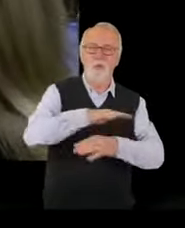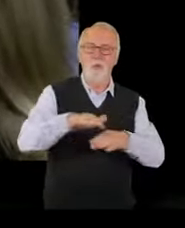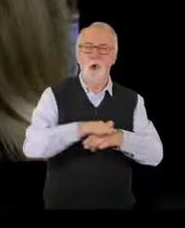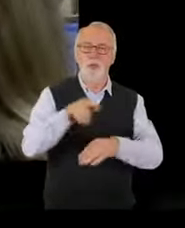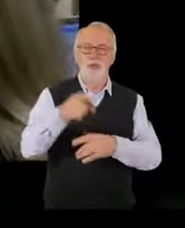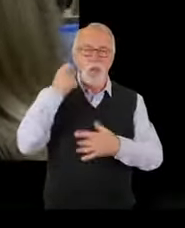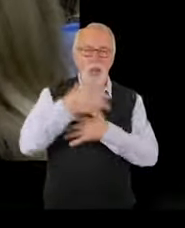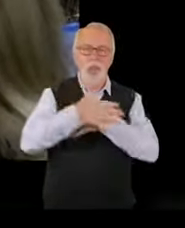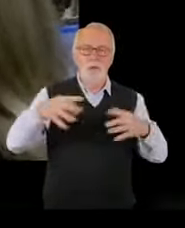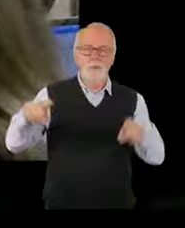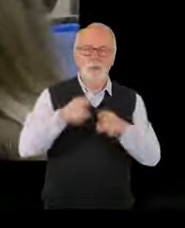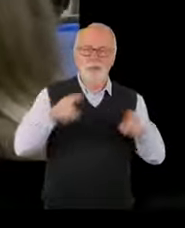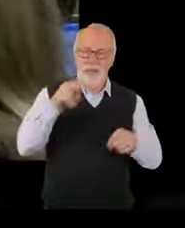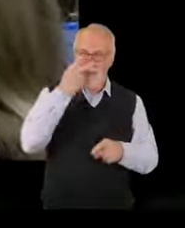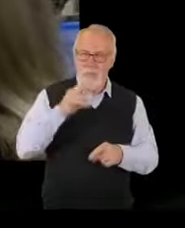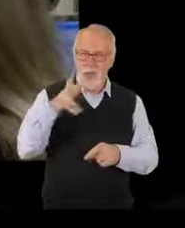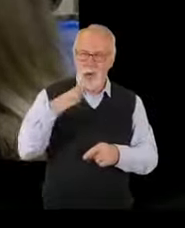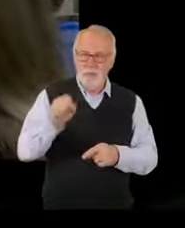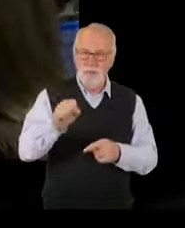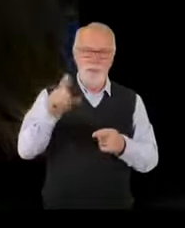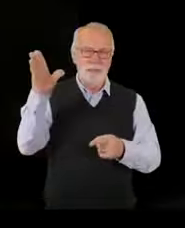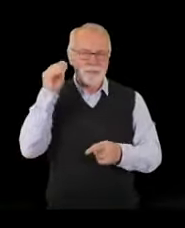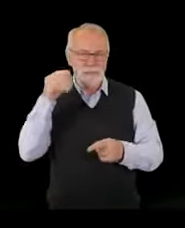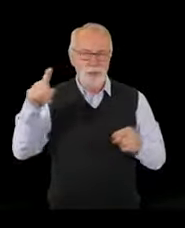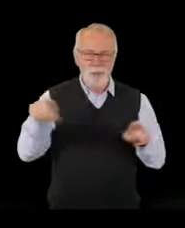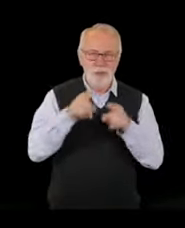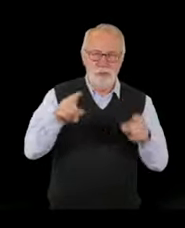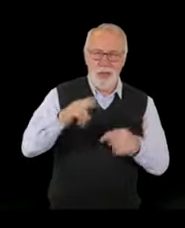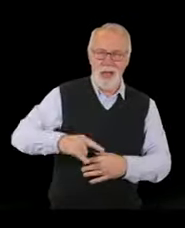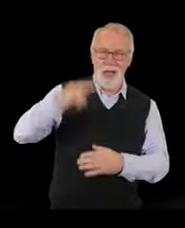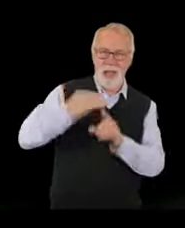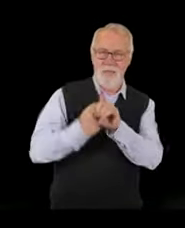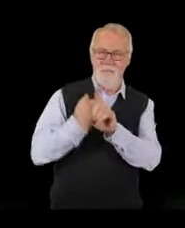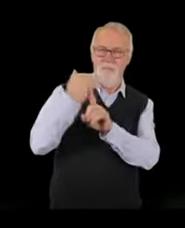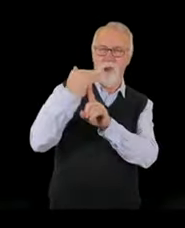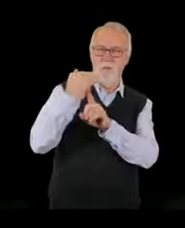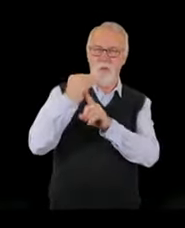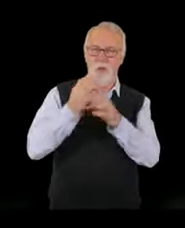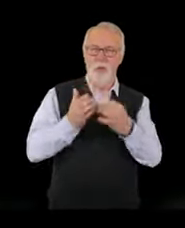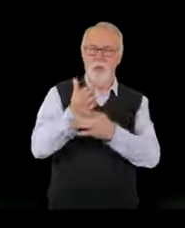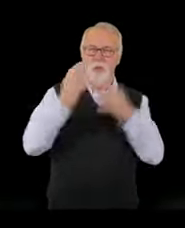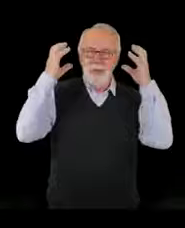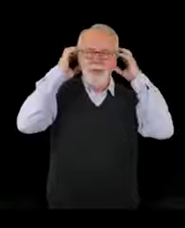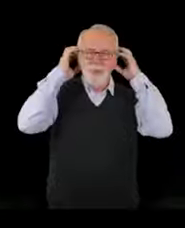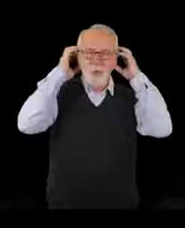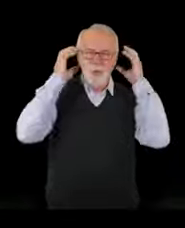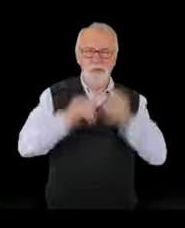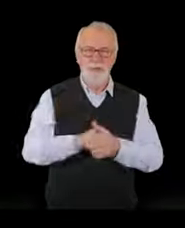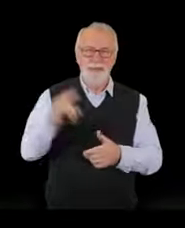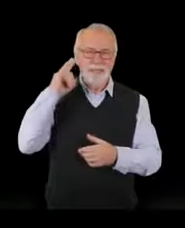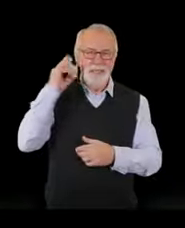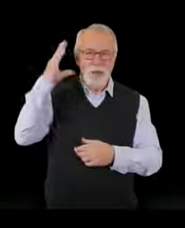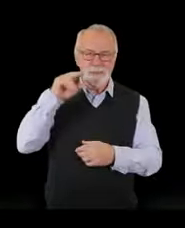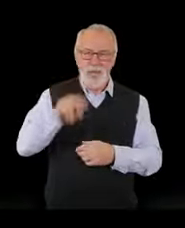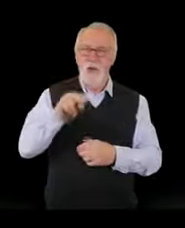Hearing loss can also occur suddenly after exposure to an exceptionally loud noise such as an